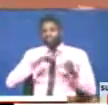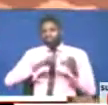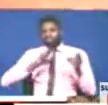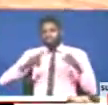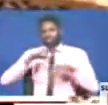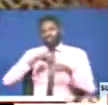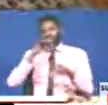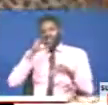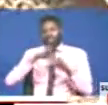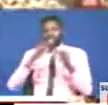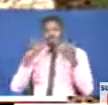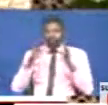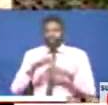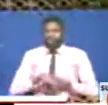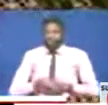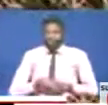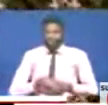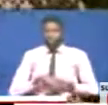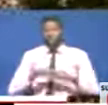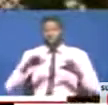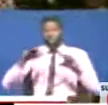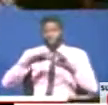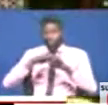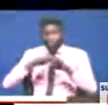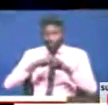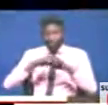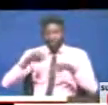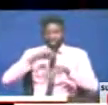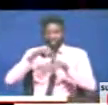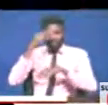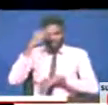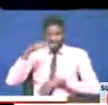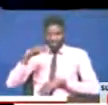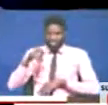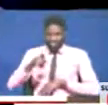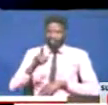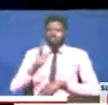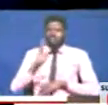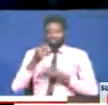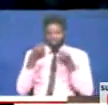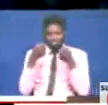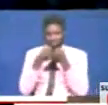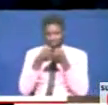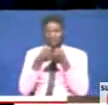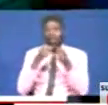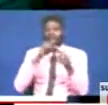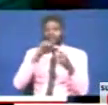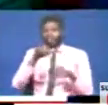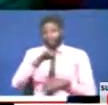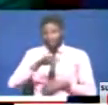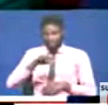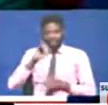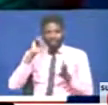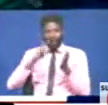Members of the National Assembly from the two political divides are set to face off over the recognition of the majority and minority